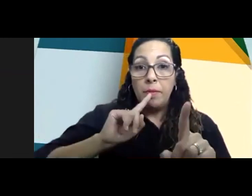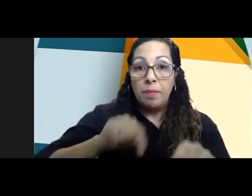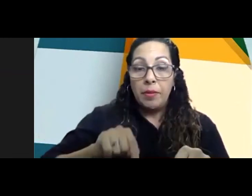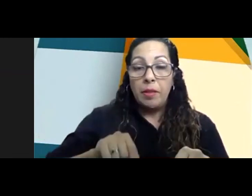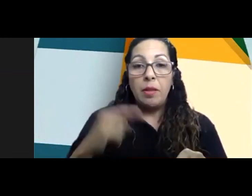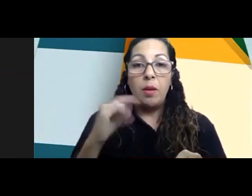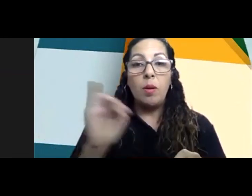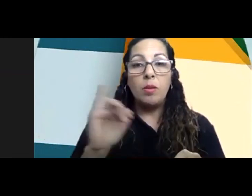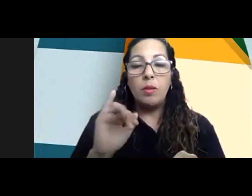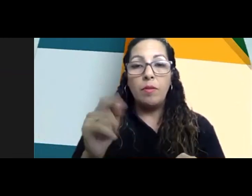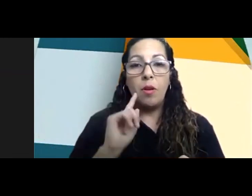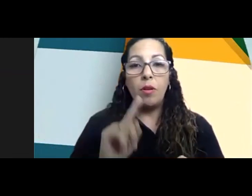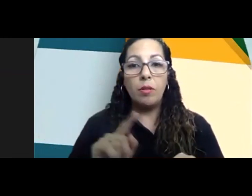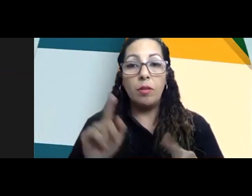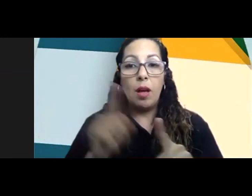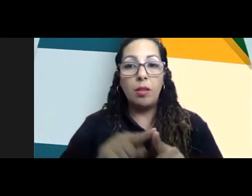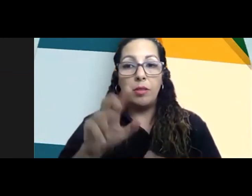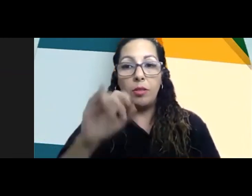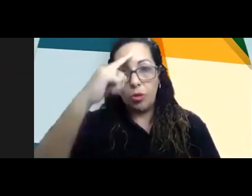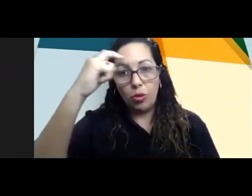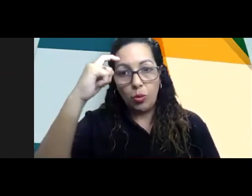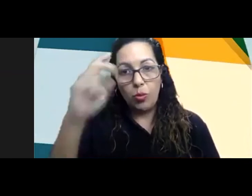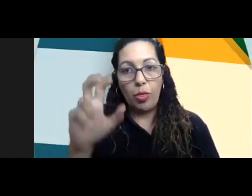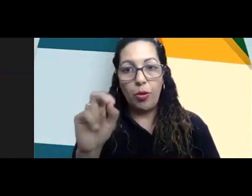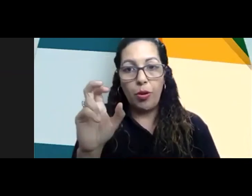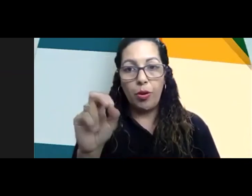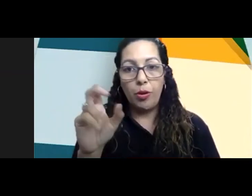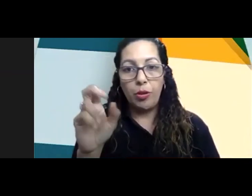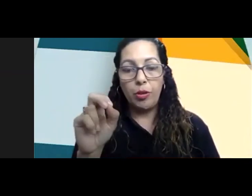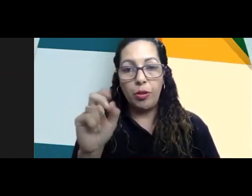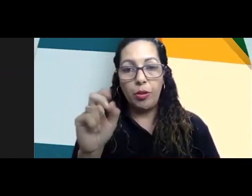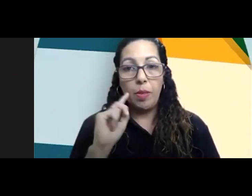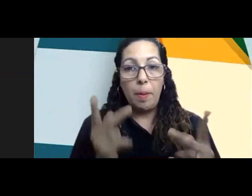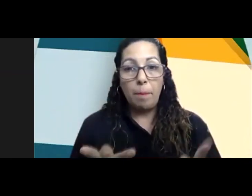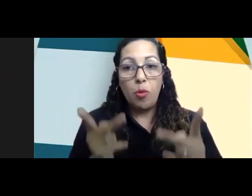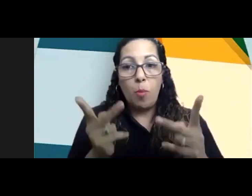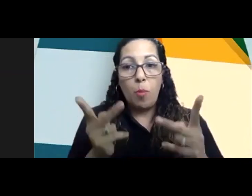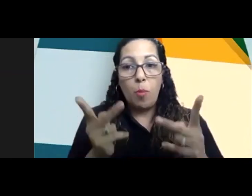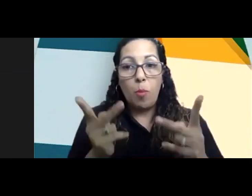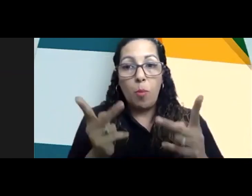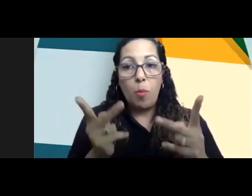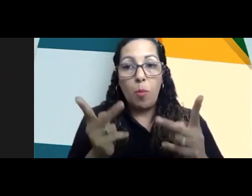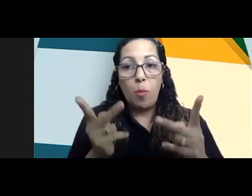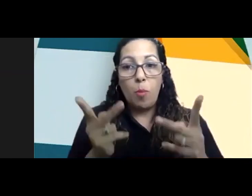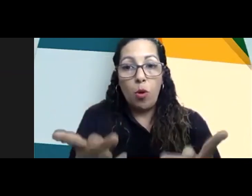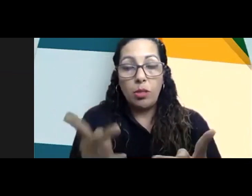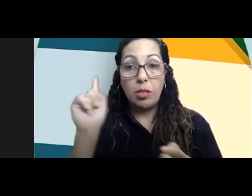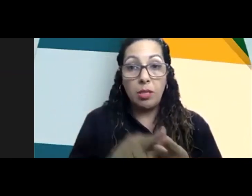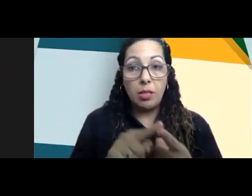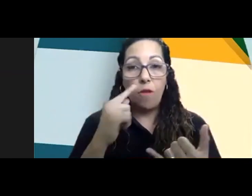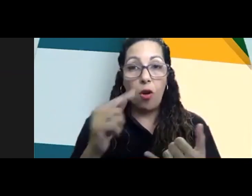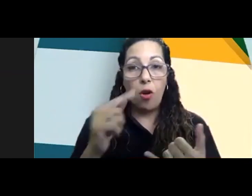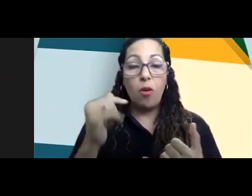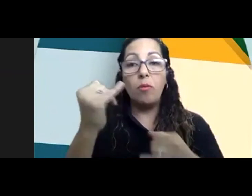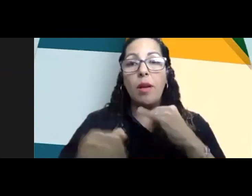clarifications for June 30. The proposals due date are set